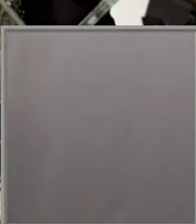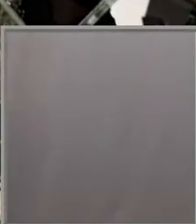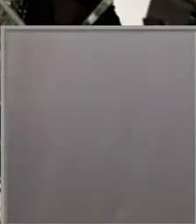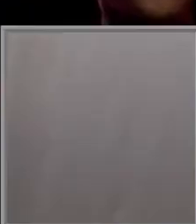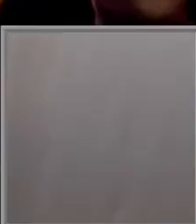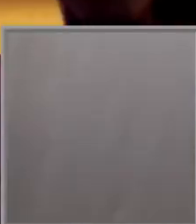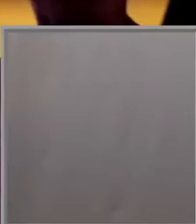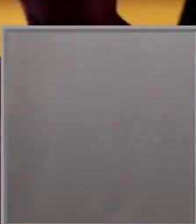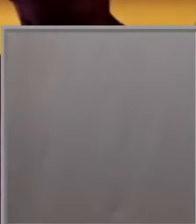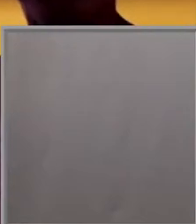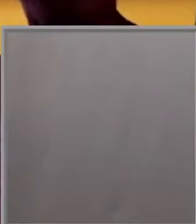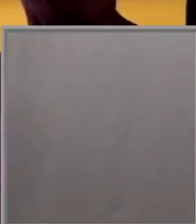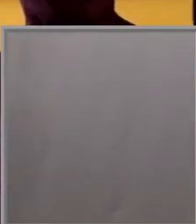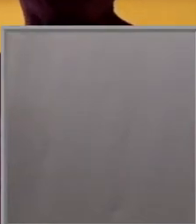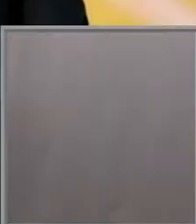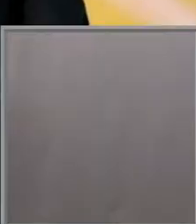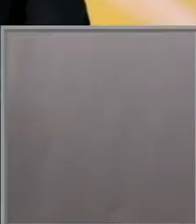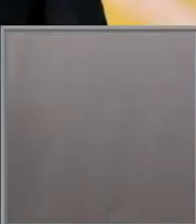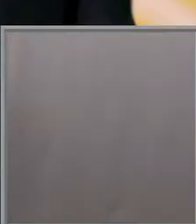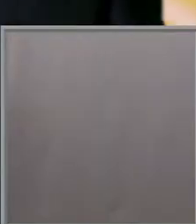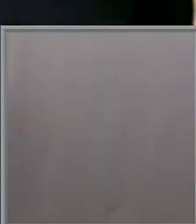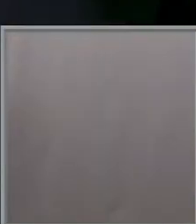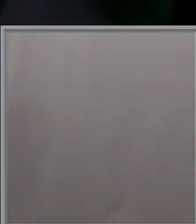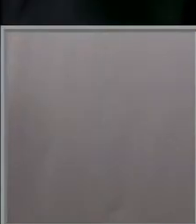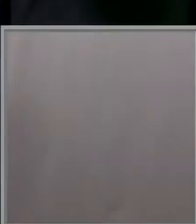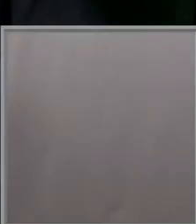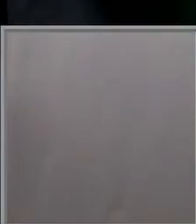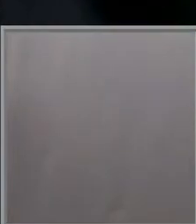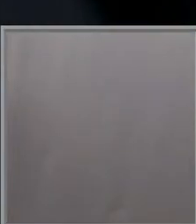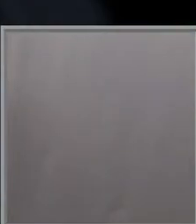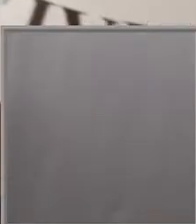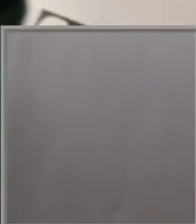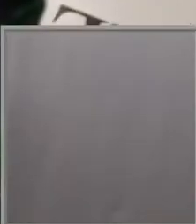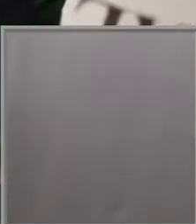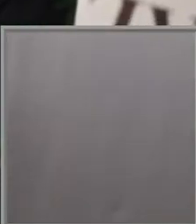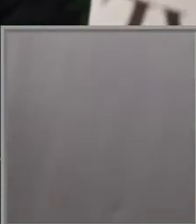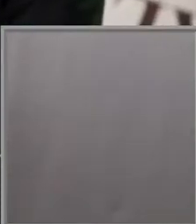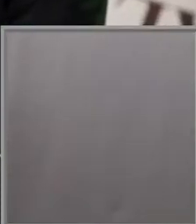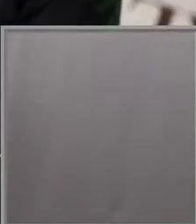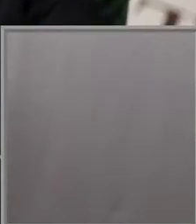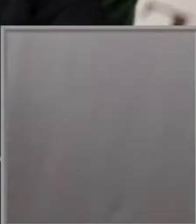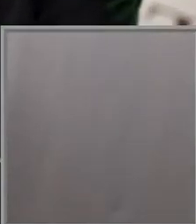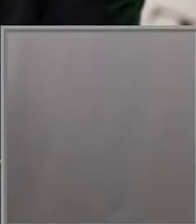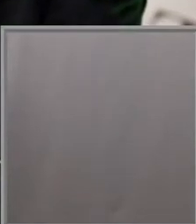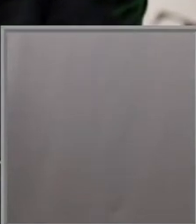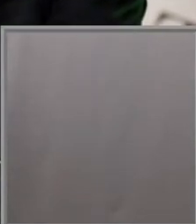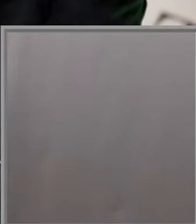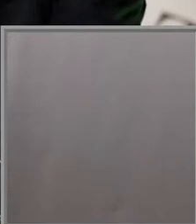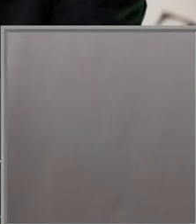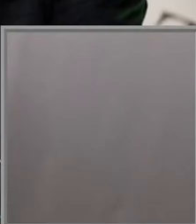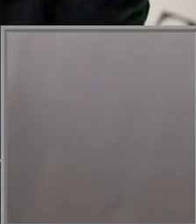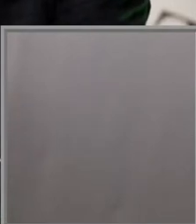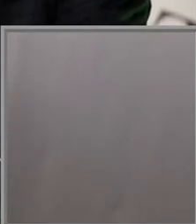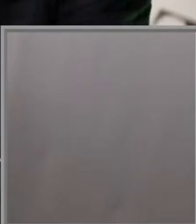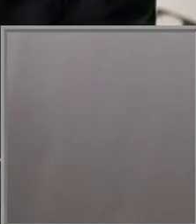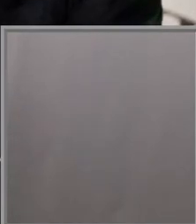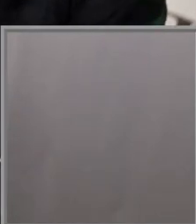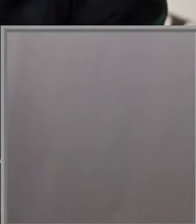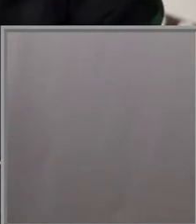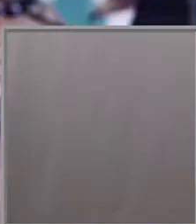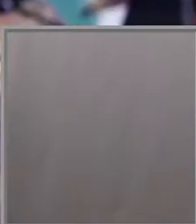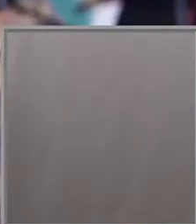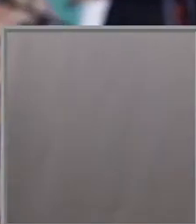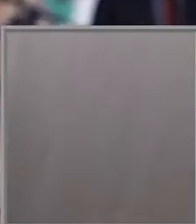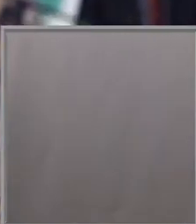Tonight is present, but it's also about writing a history for the future. All right, and the winner for the Youth Dignitary Award is, drum